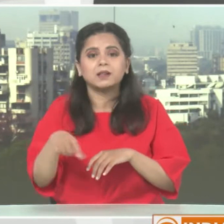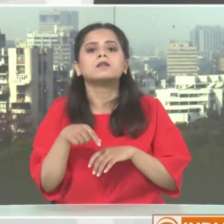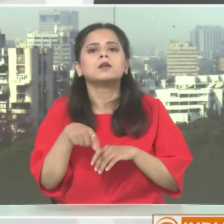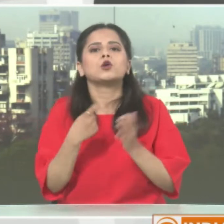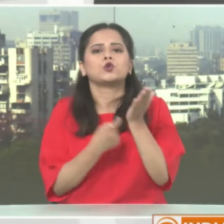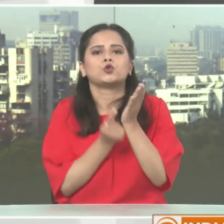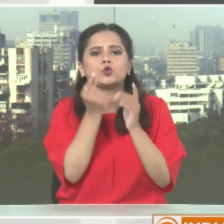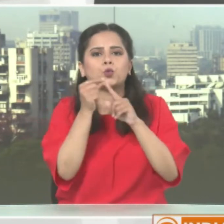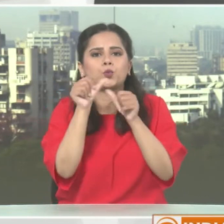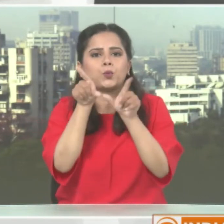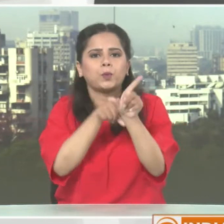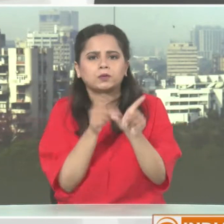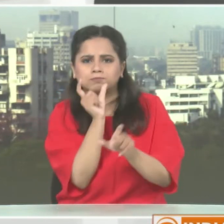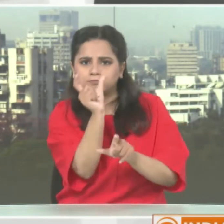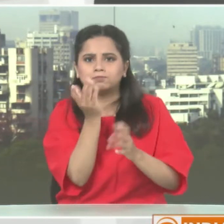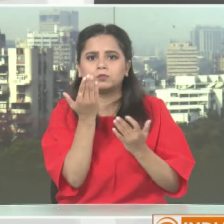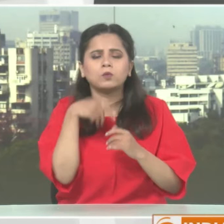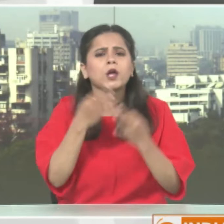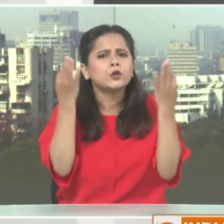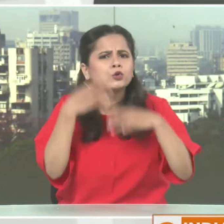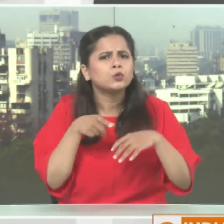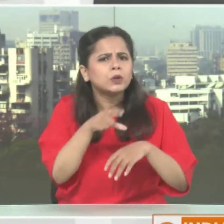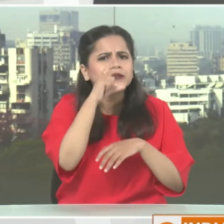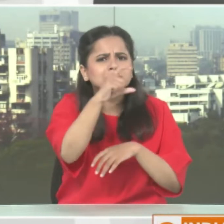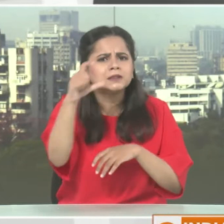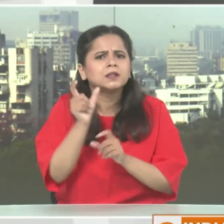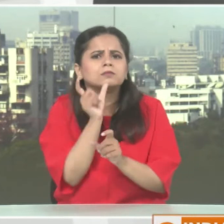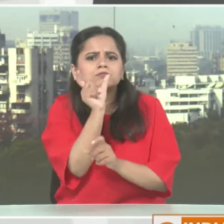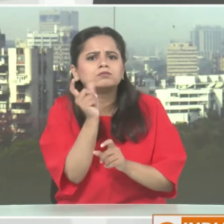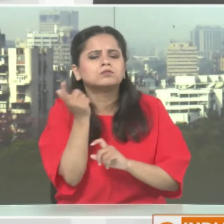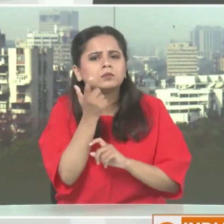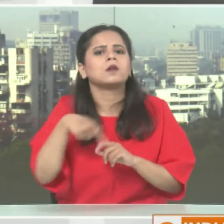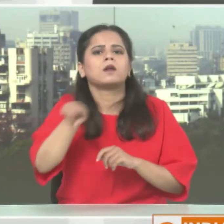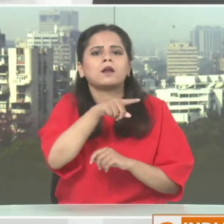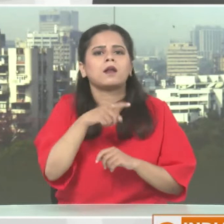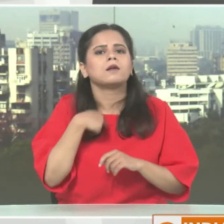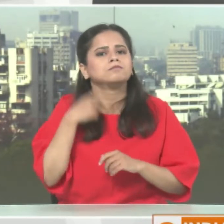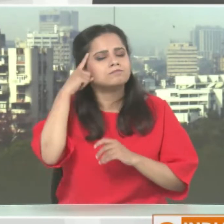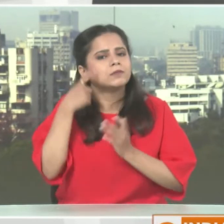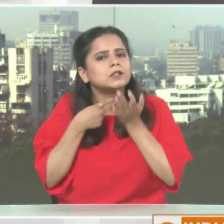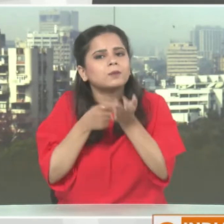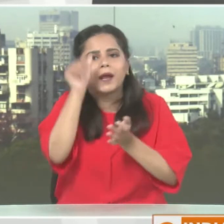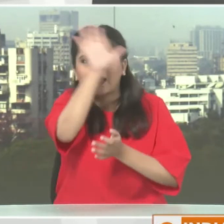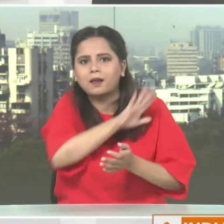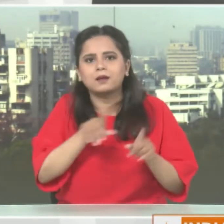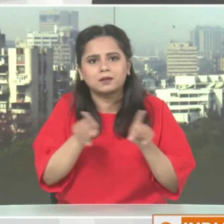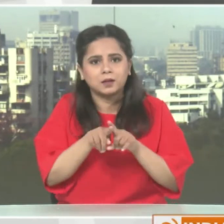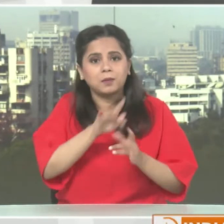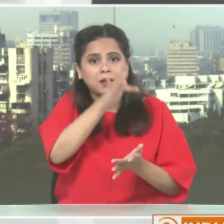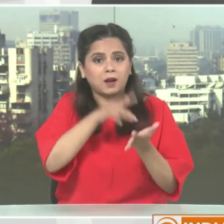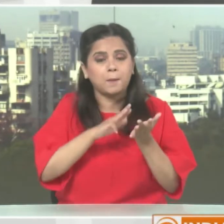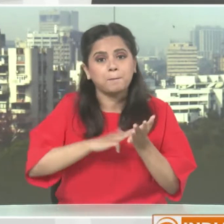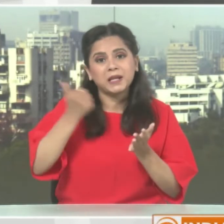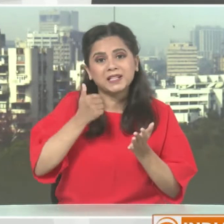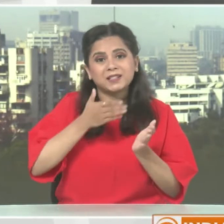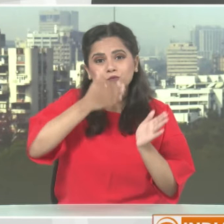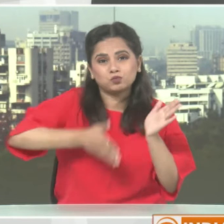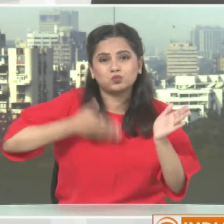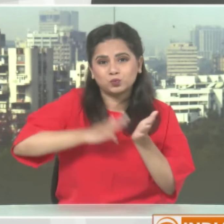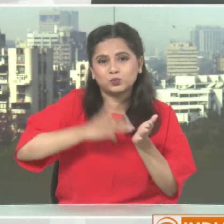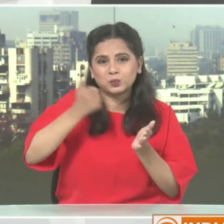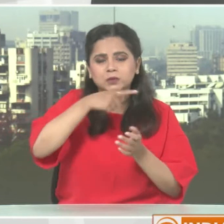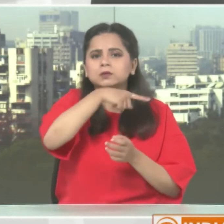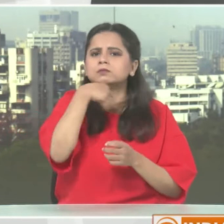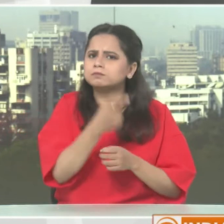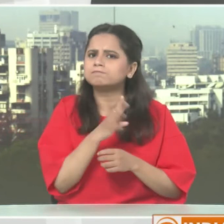platform. The new credit card was dedicated to the service of the nation yesterday by the Union Railways Minister Piyush Goyal. Speaking on